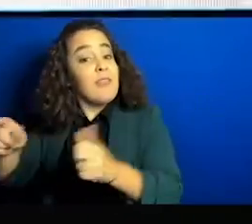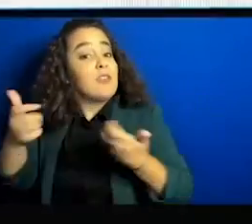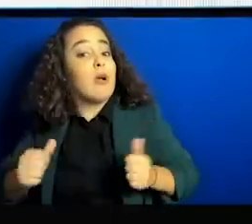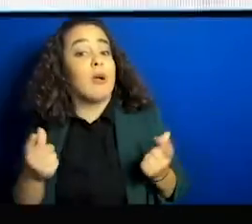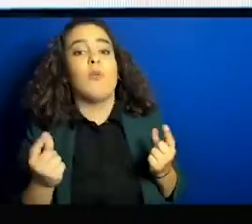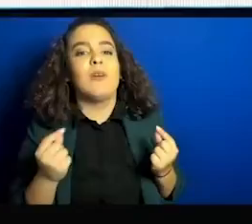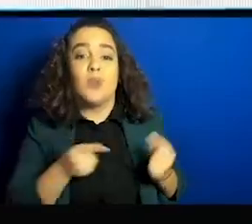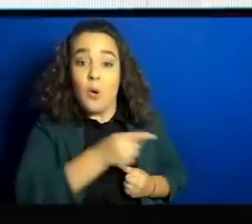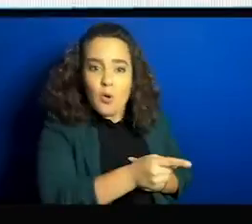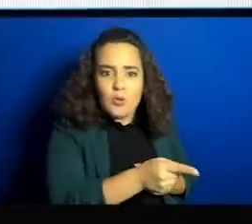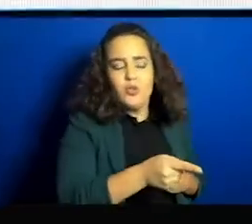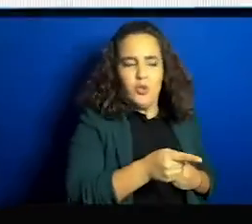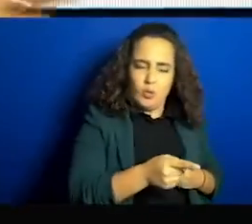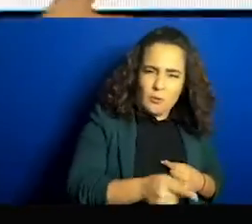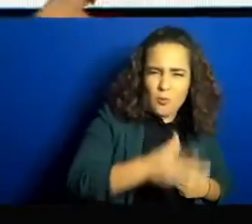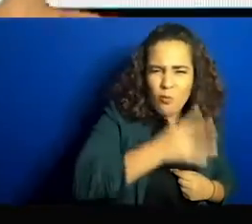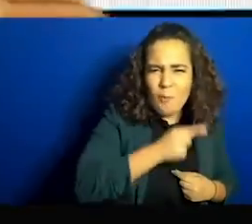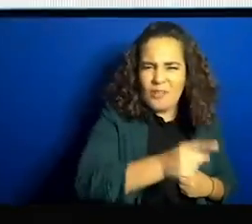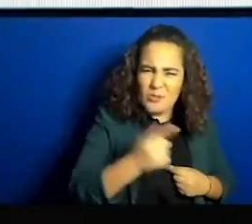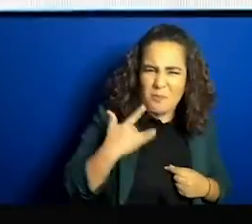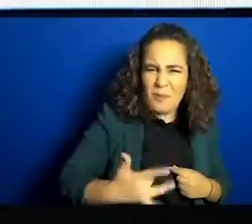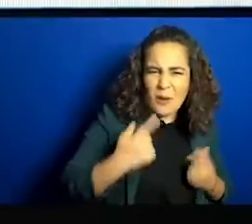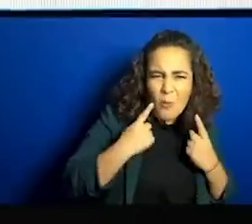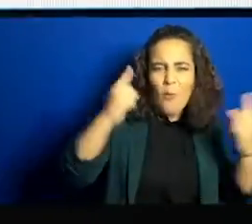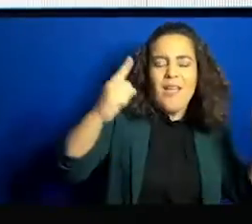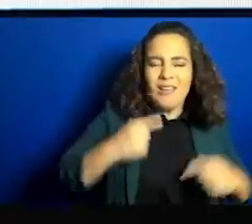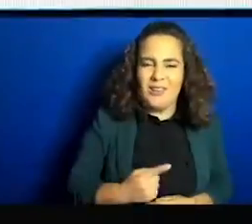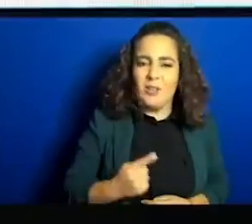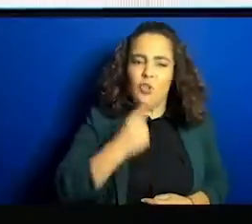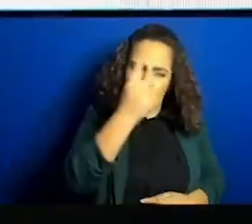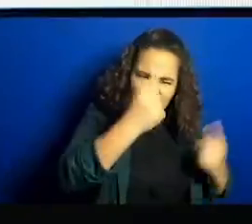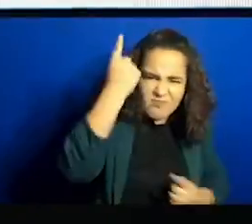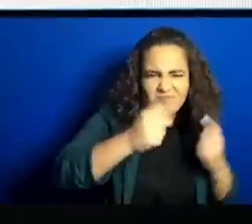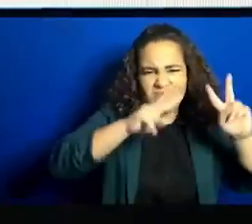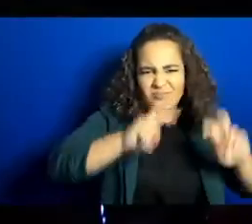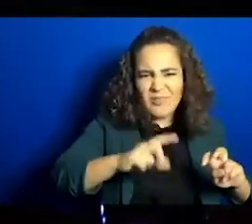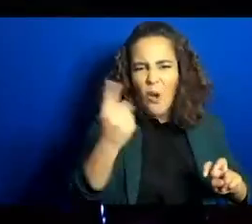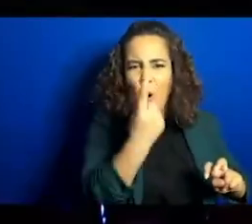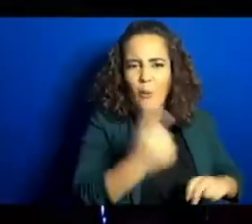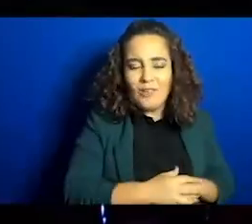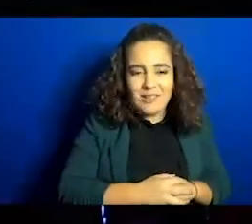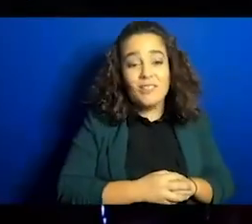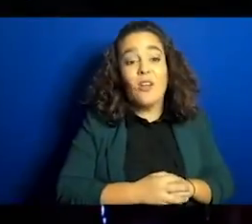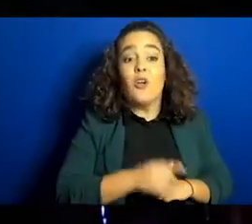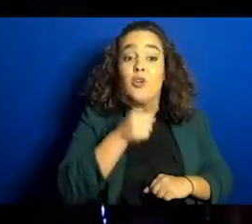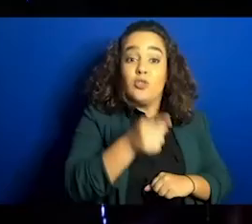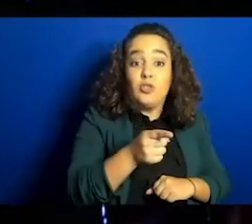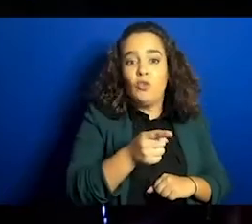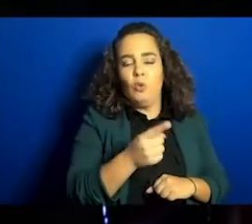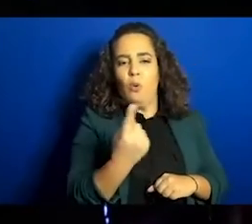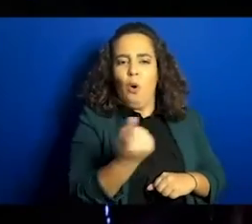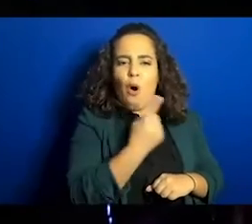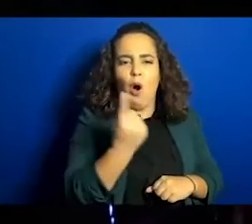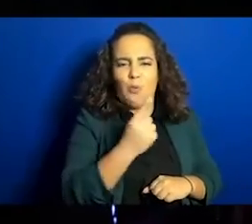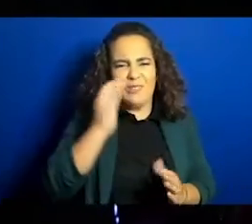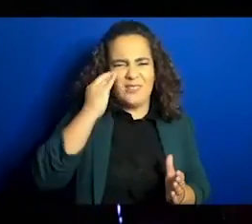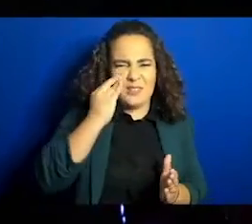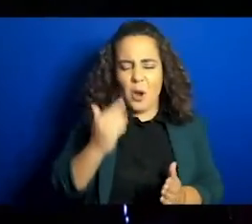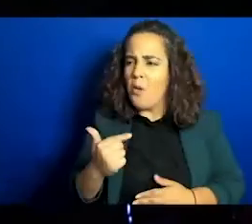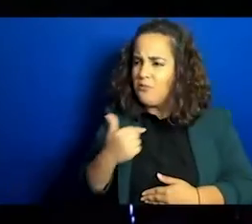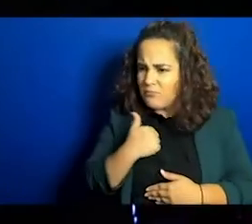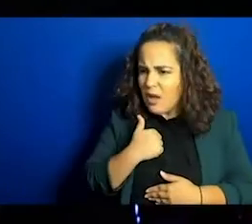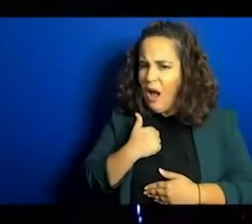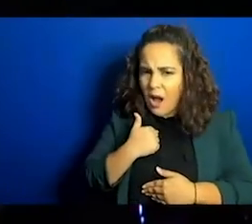hot air, was an attempt to suck the wind out of a winning woman and a thinking woman and a woman who does